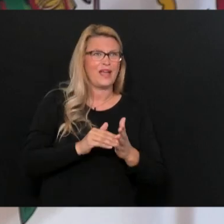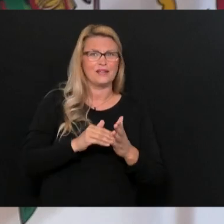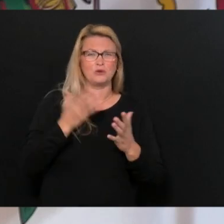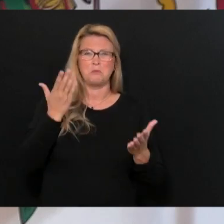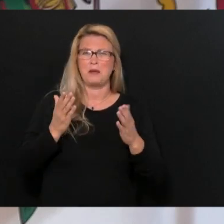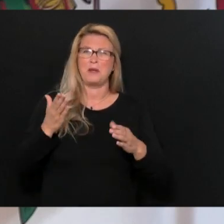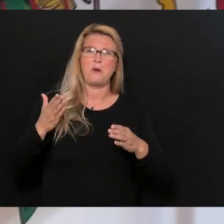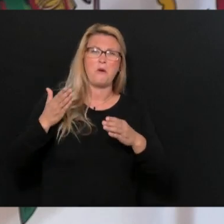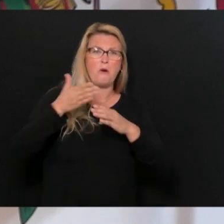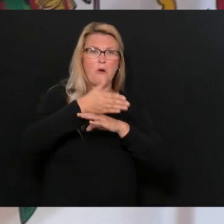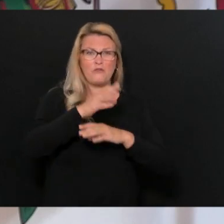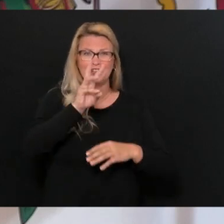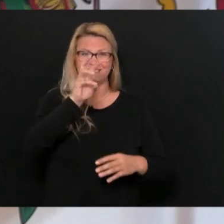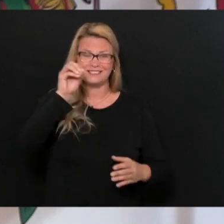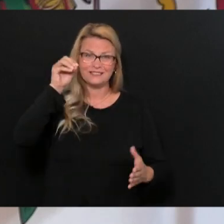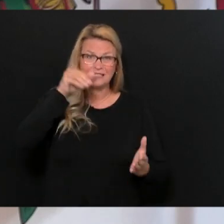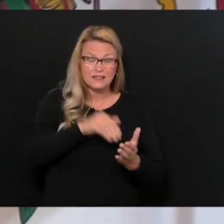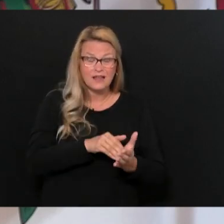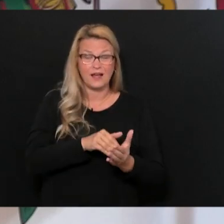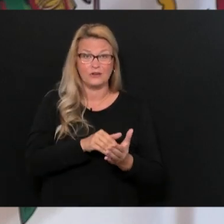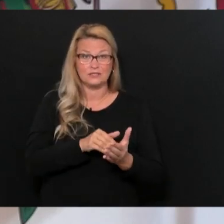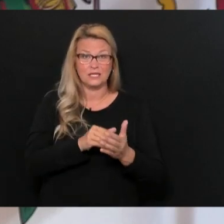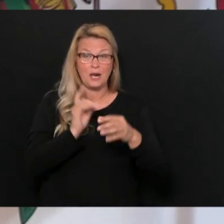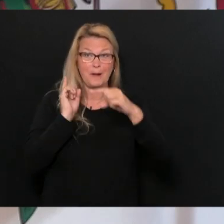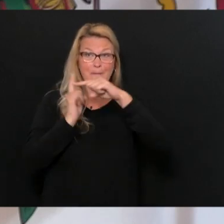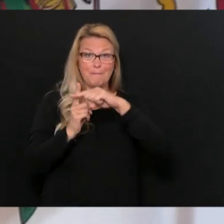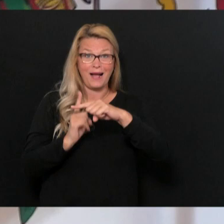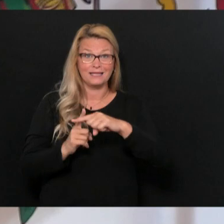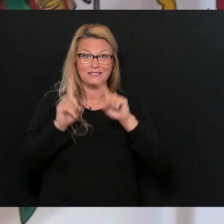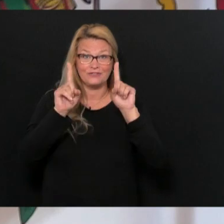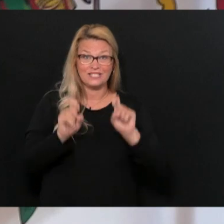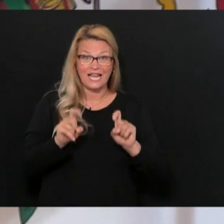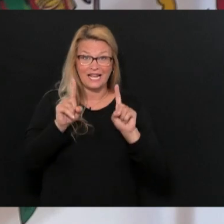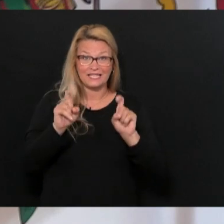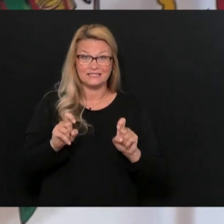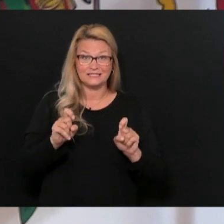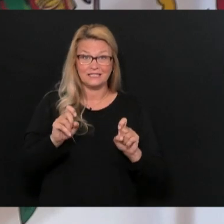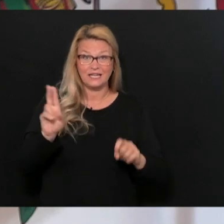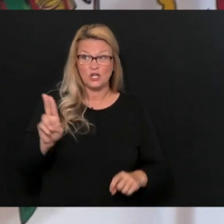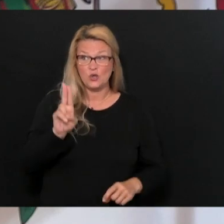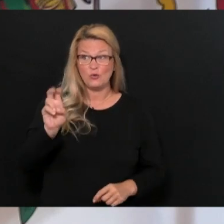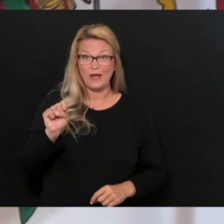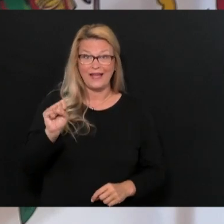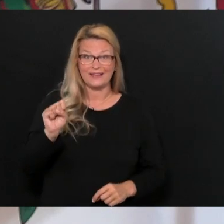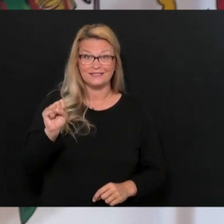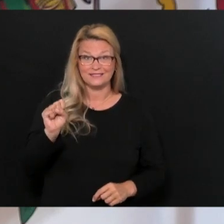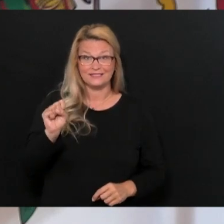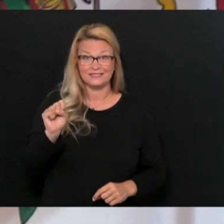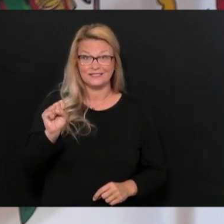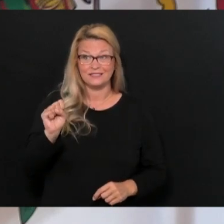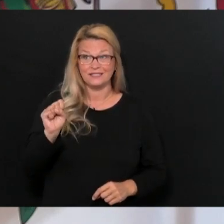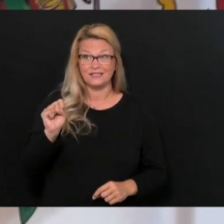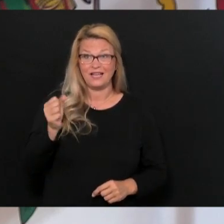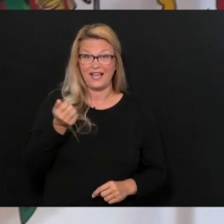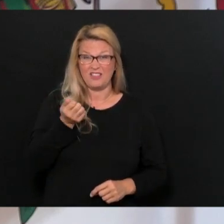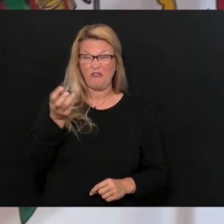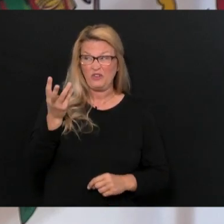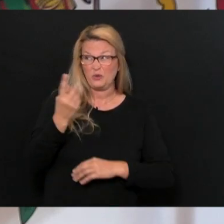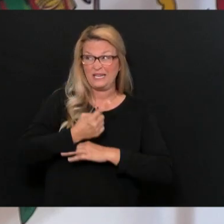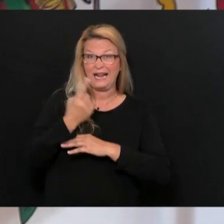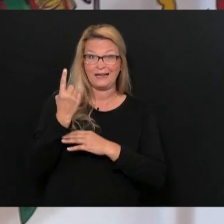excess of 60,000 positive tests in the United States, in the last few days.